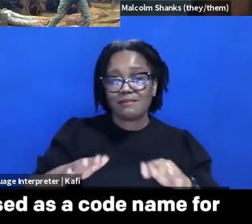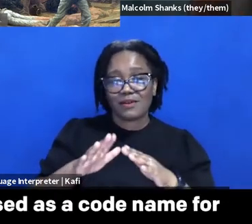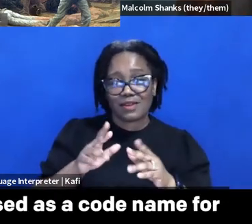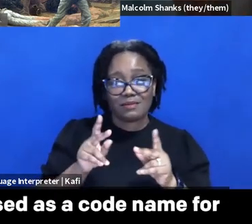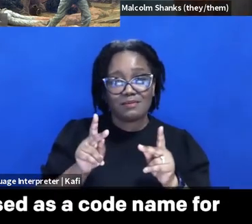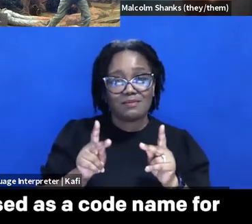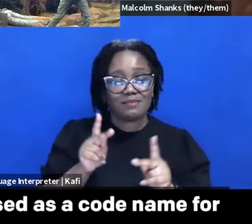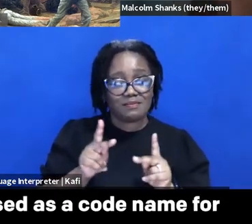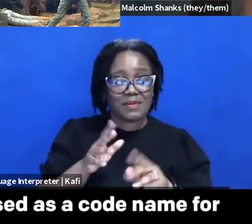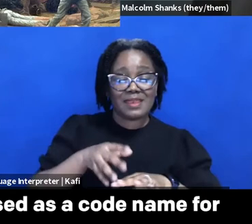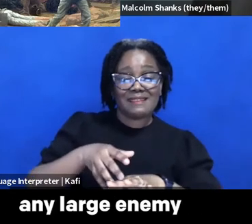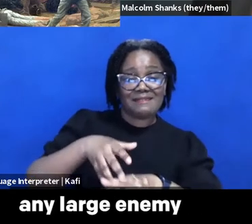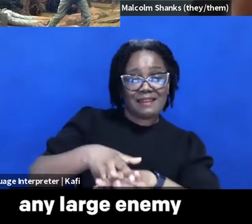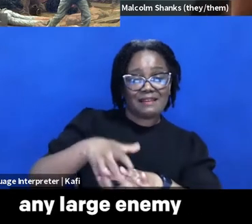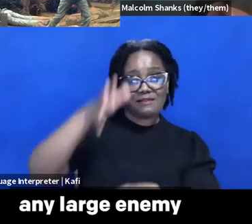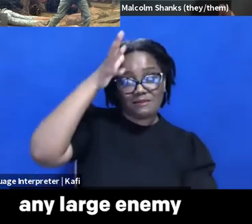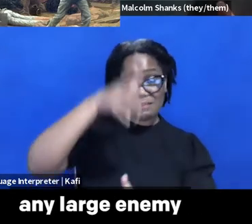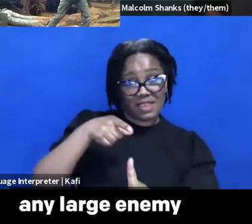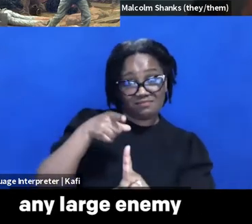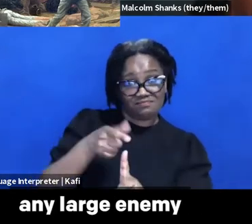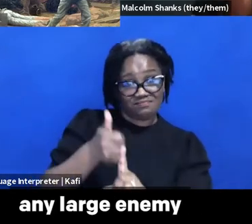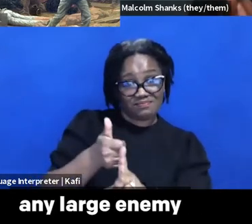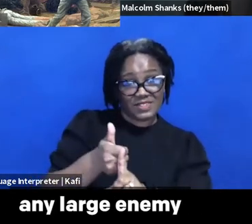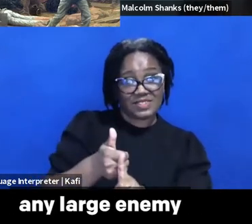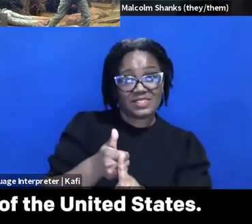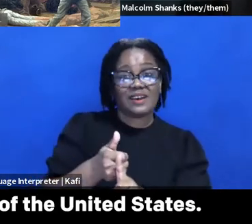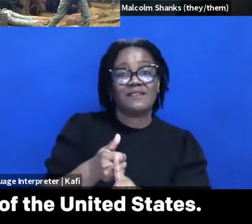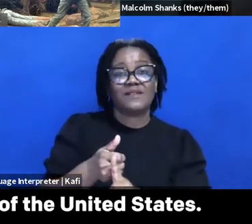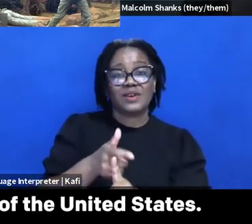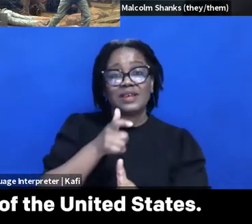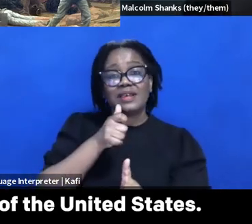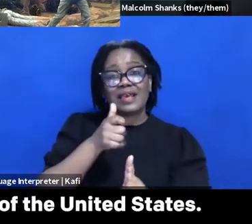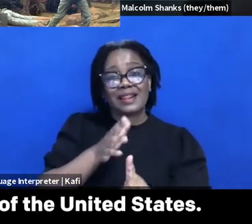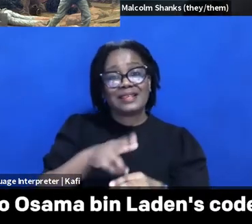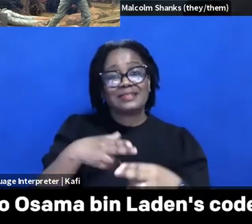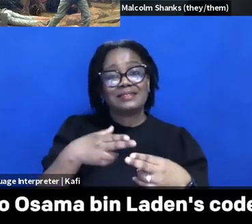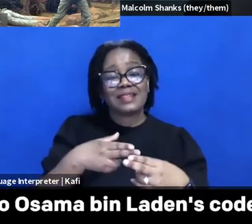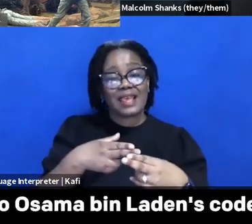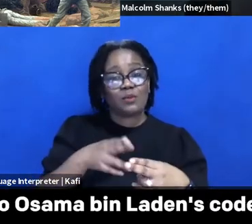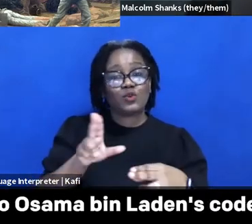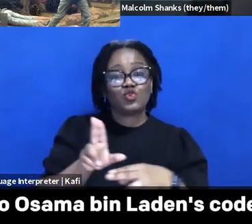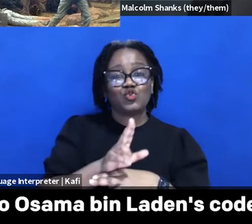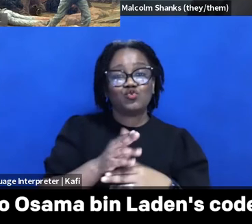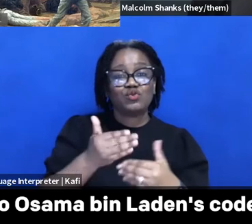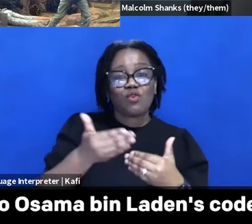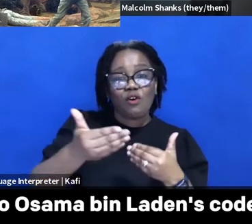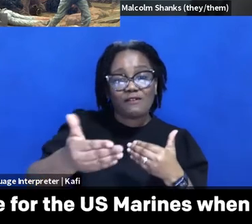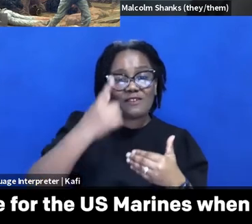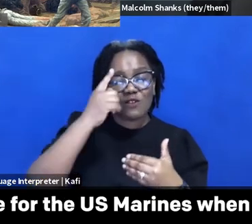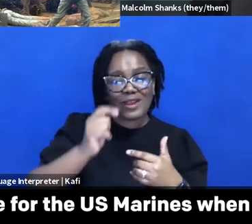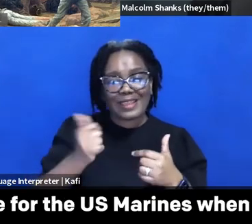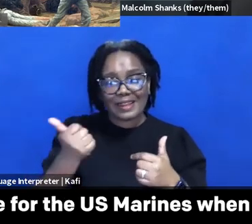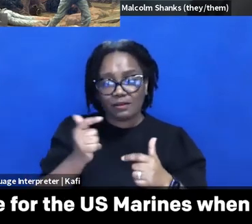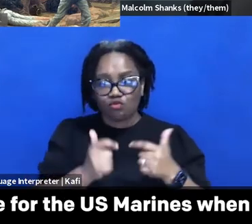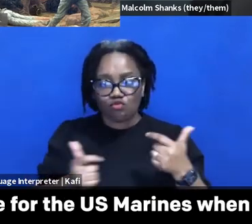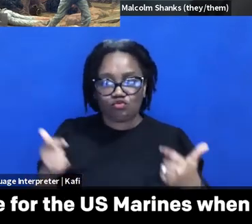used as a code name for any large enemy of the United States. And so Osama bin Laden's code name